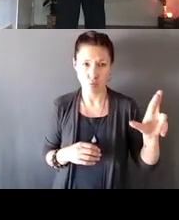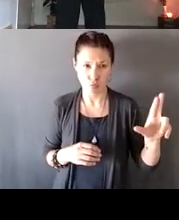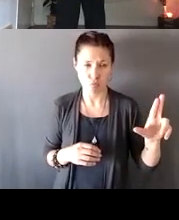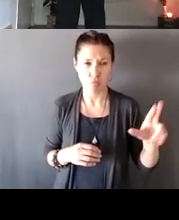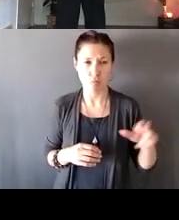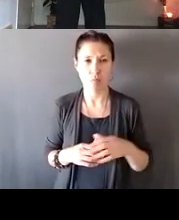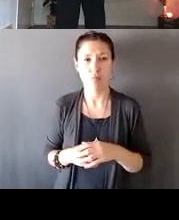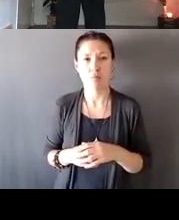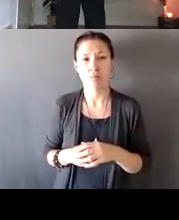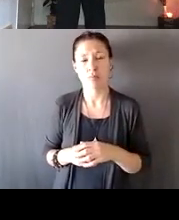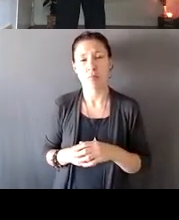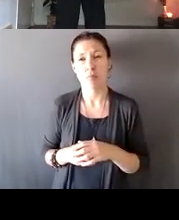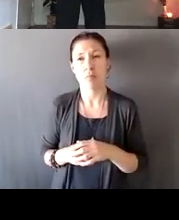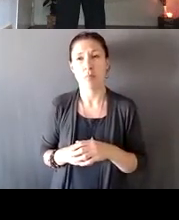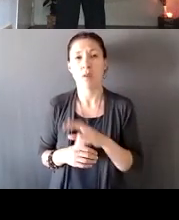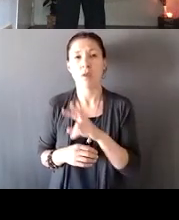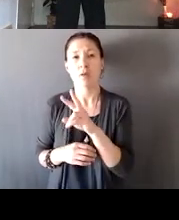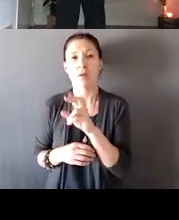Veduya